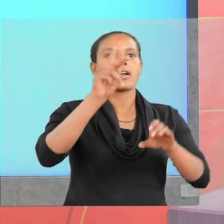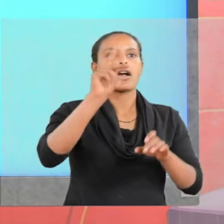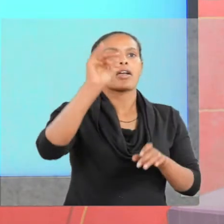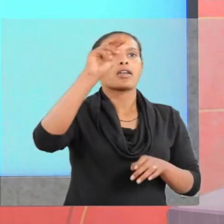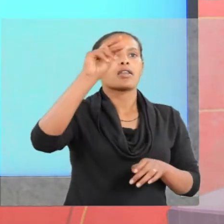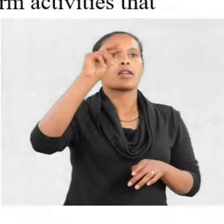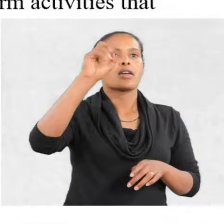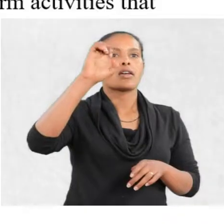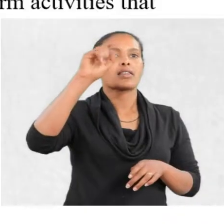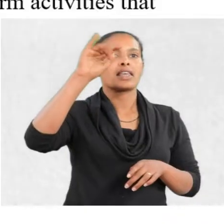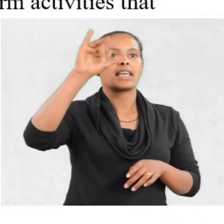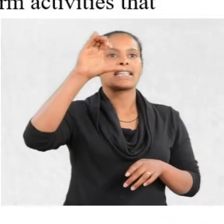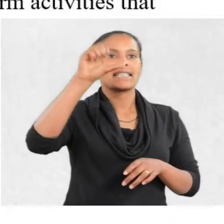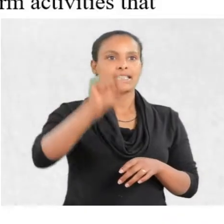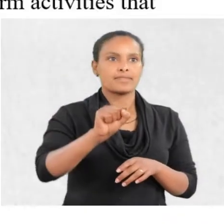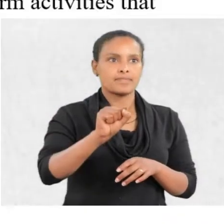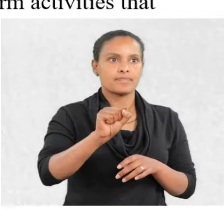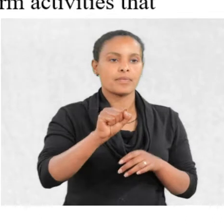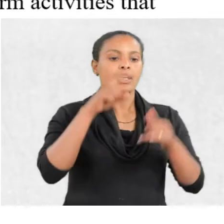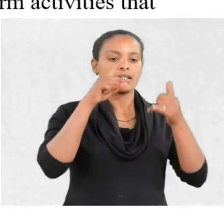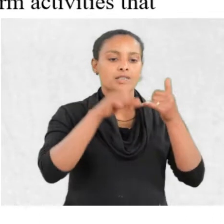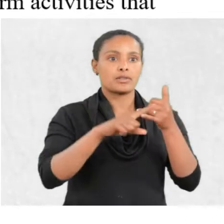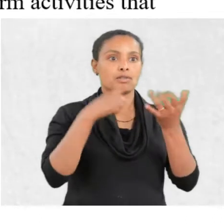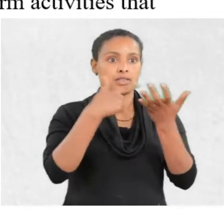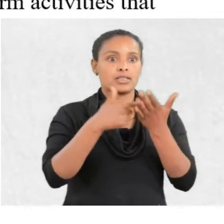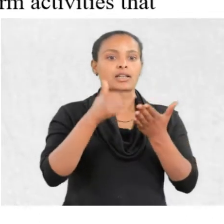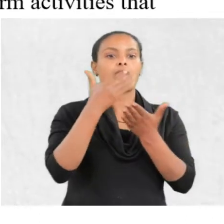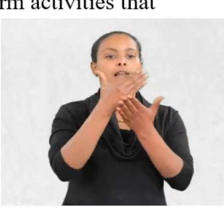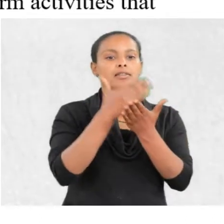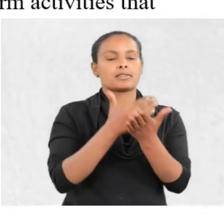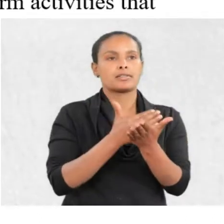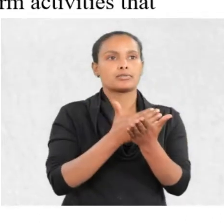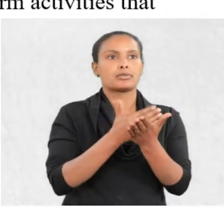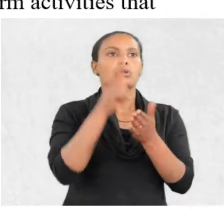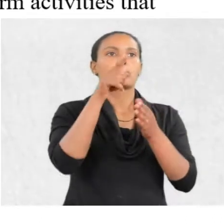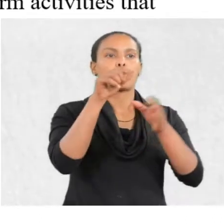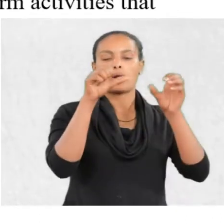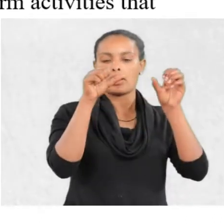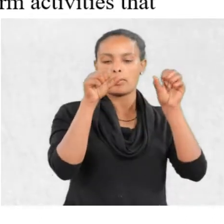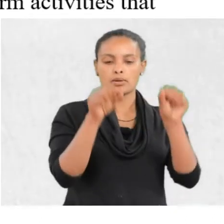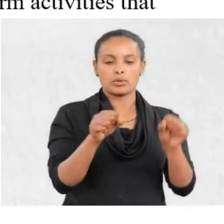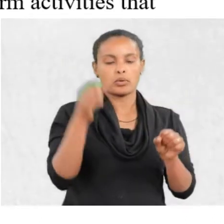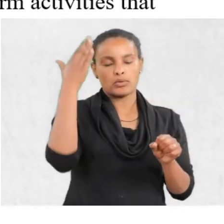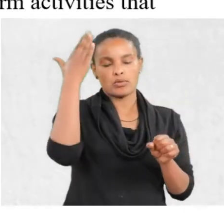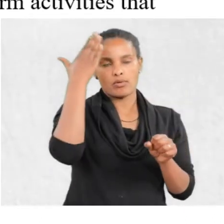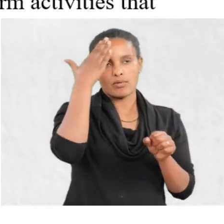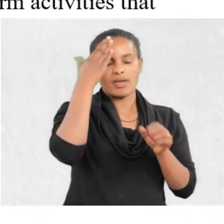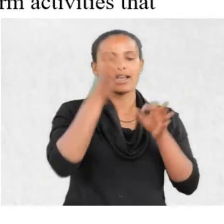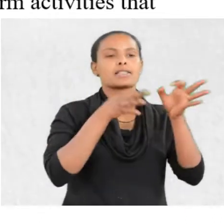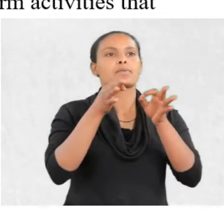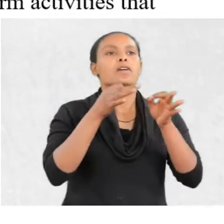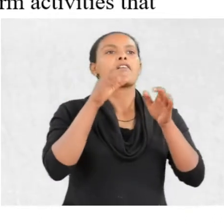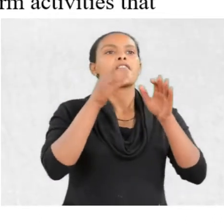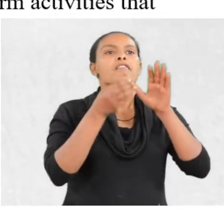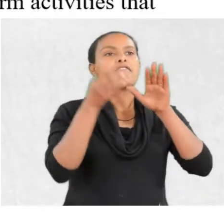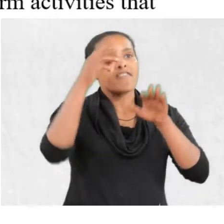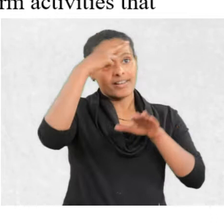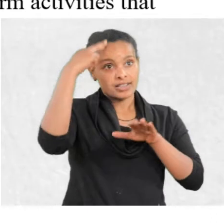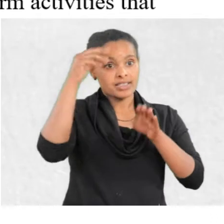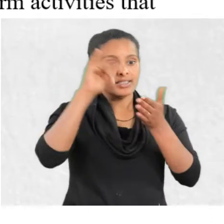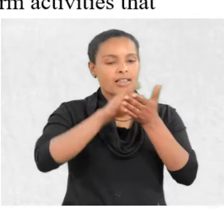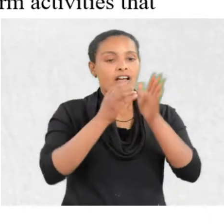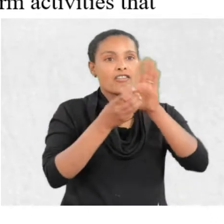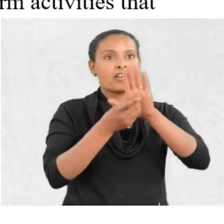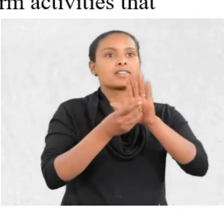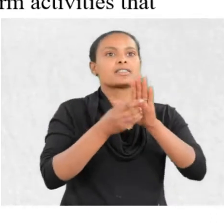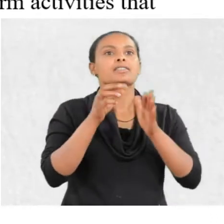kinetics. At the end of this lesson, you will be able to explain the factor that affect the rate